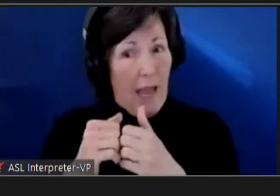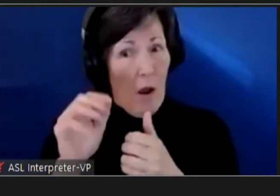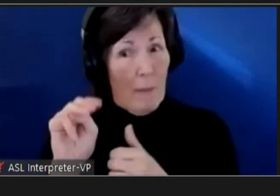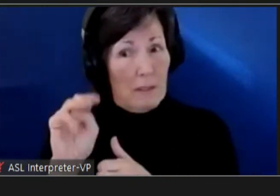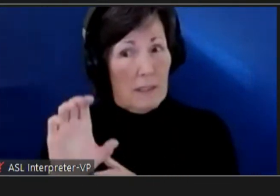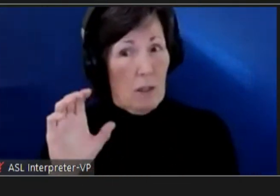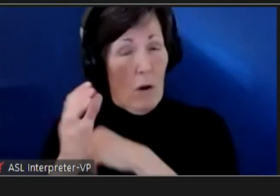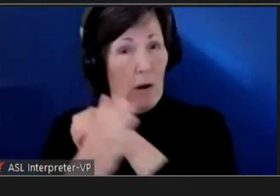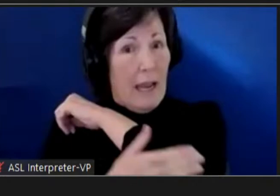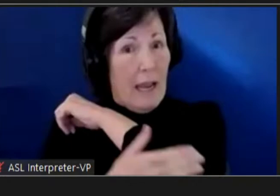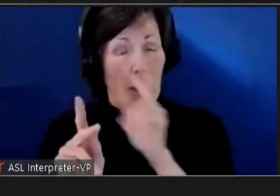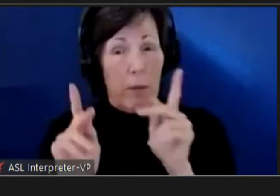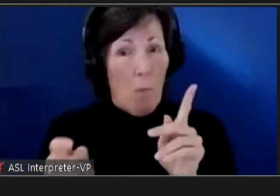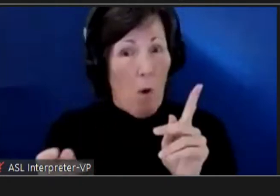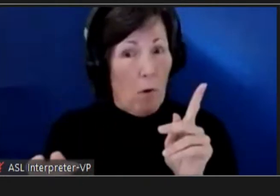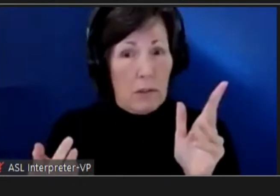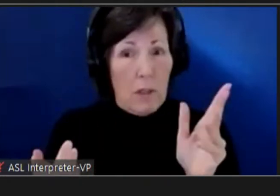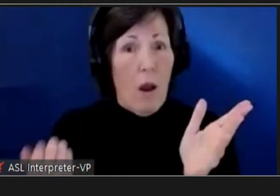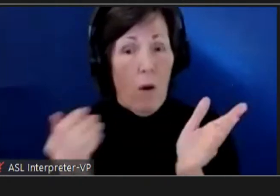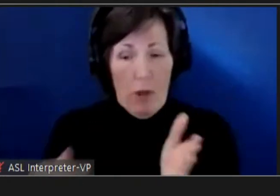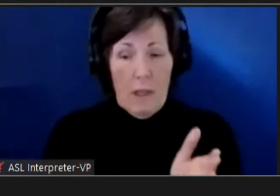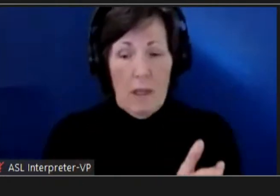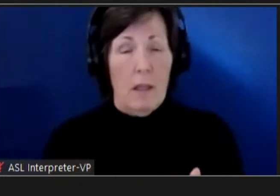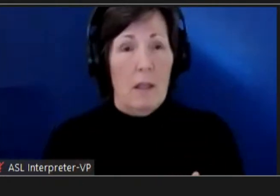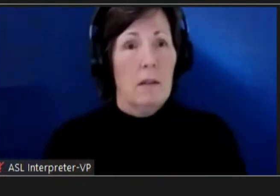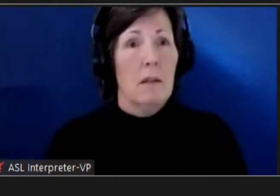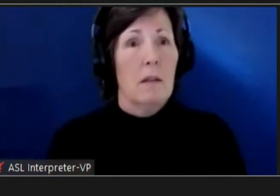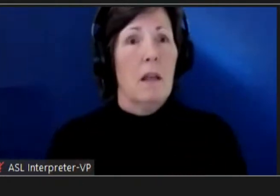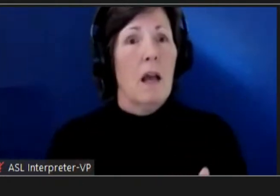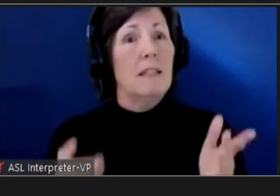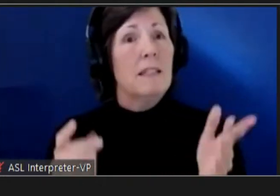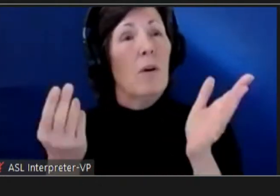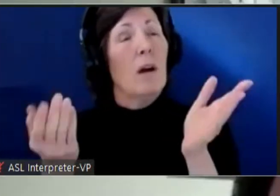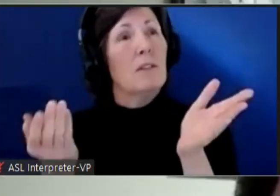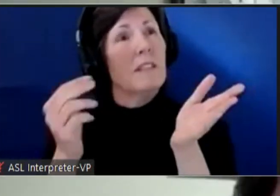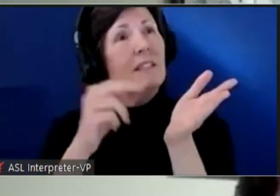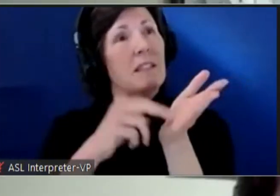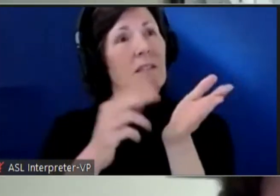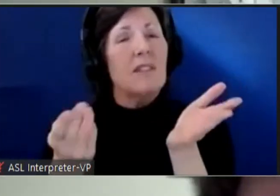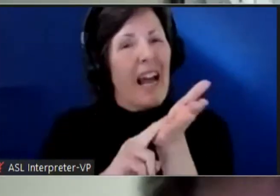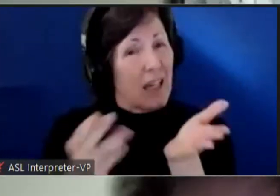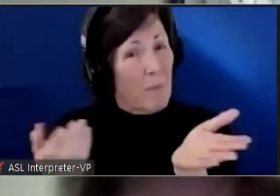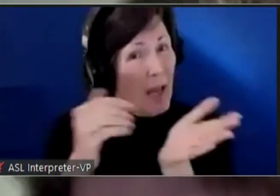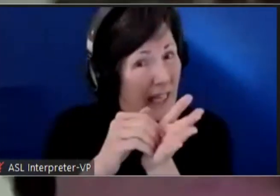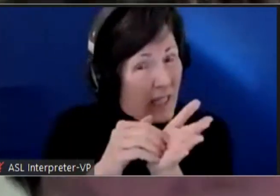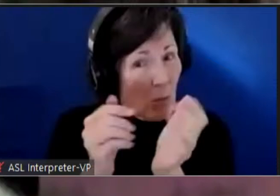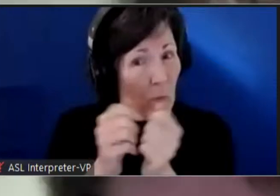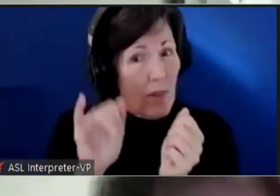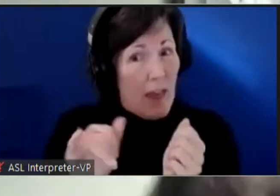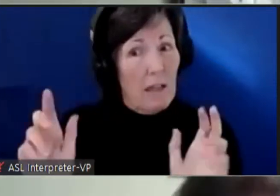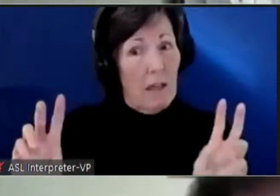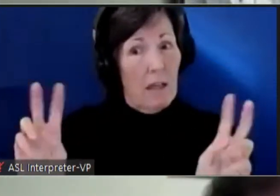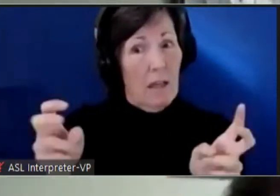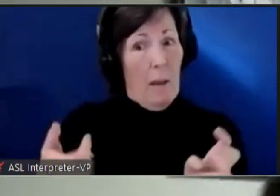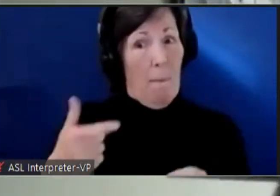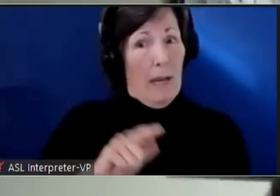with My Turn or how that's going to be handled. Yes, they will have to sign up